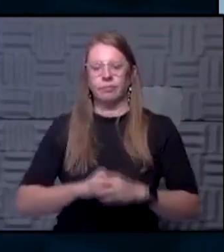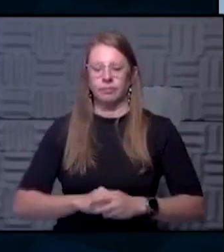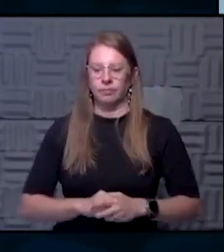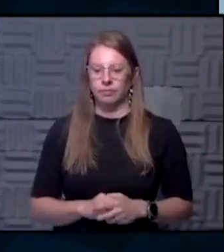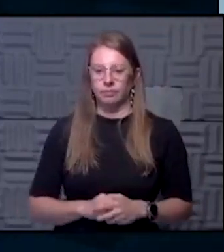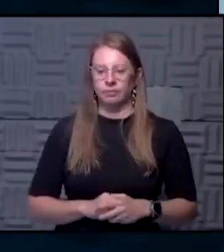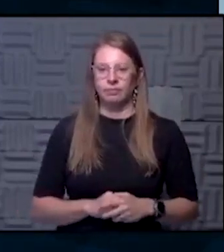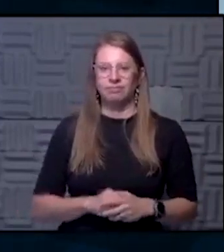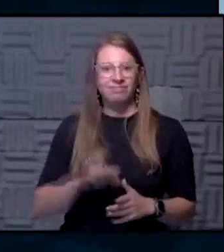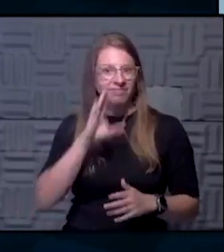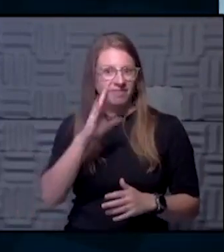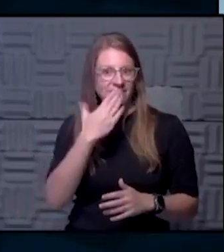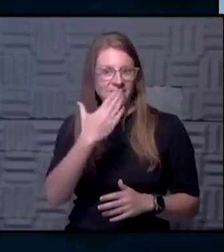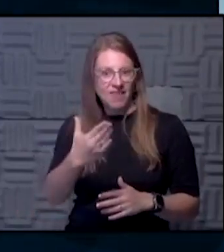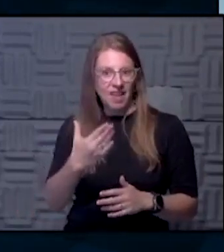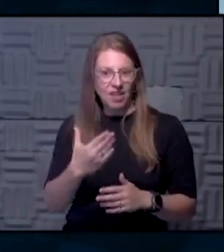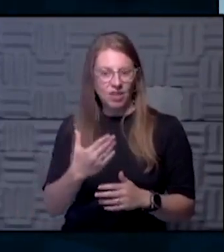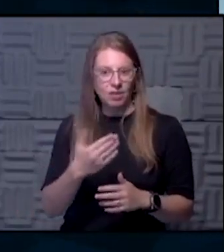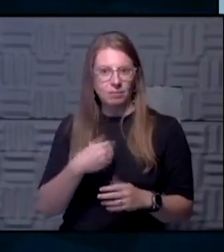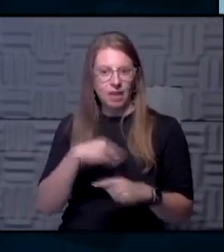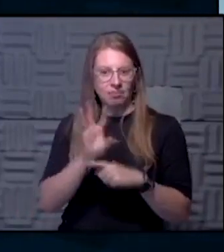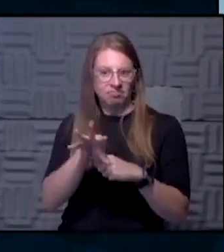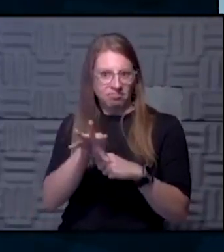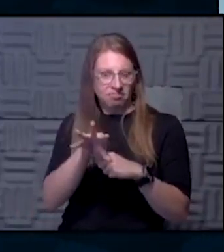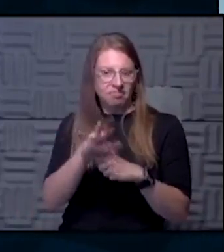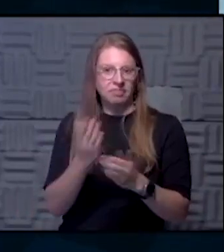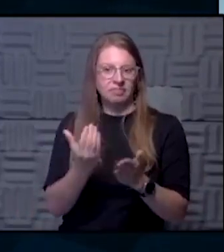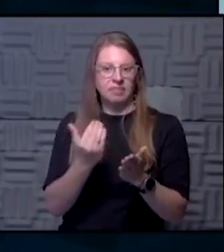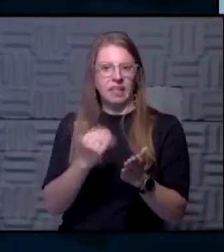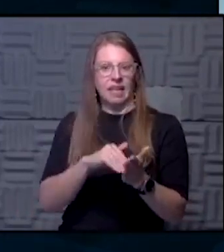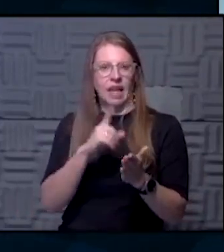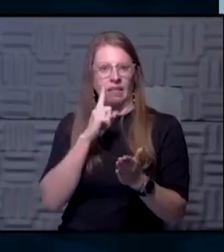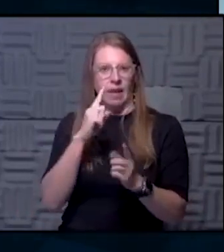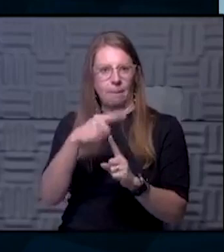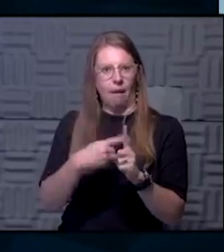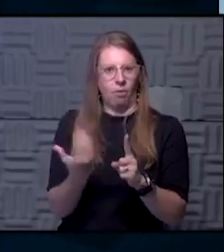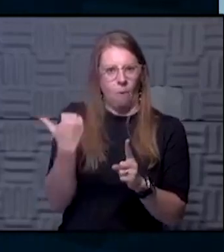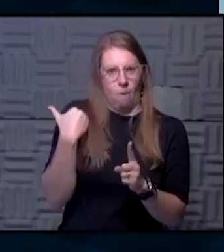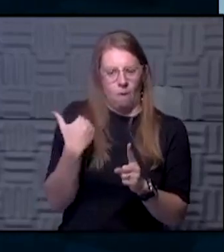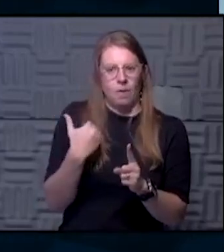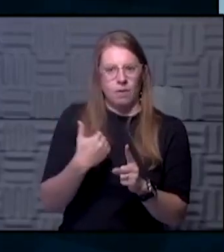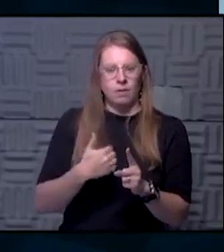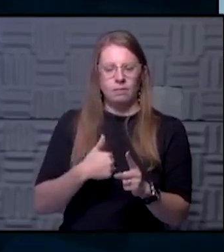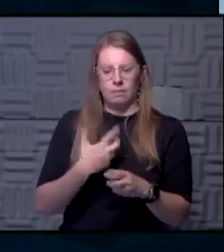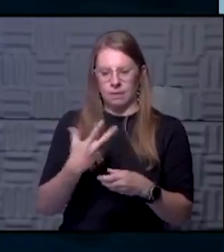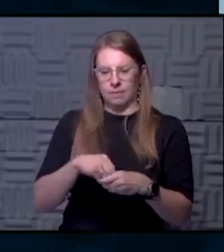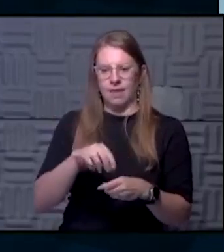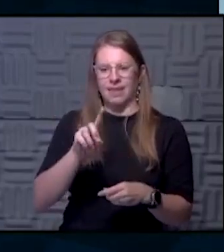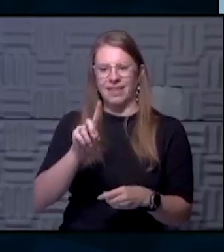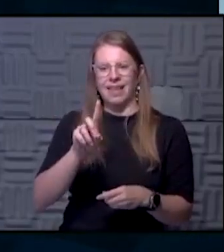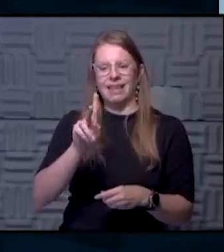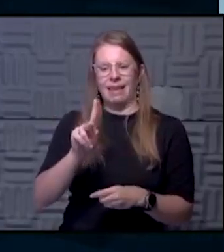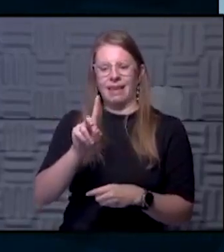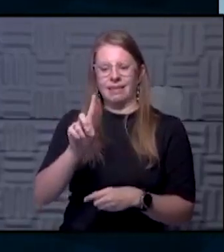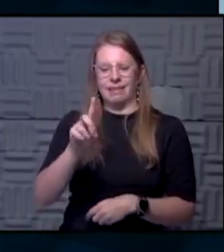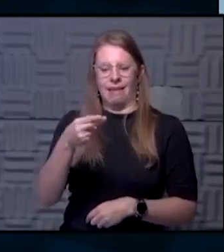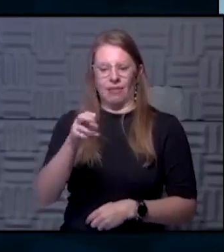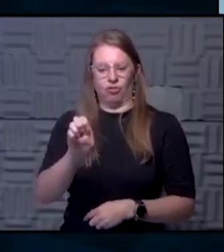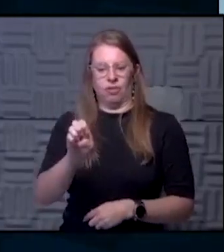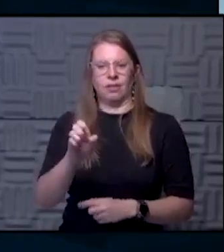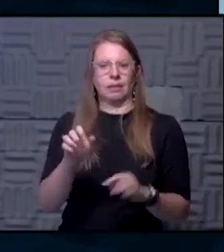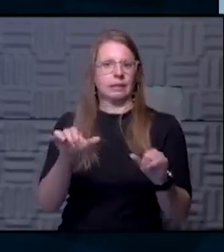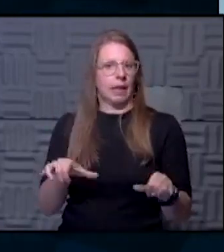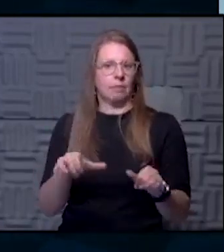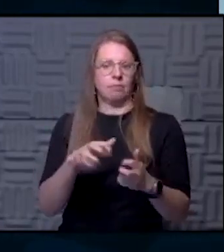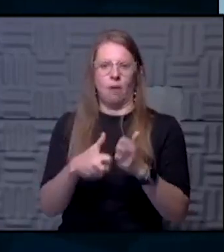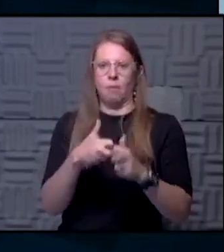Hey, thanks for having me on again. I think I was on about a month ago. At KDHE, we have the same problem